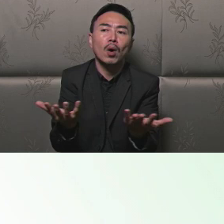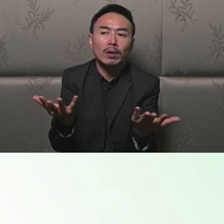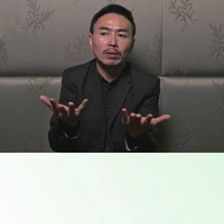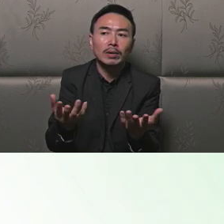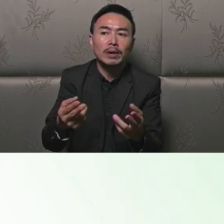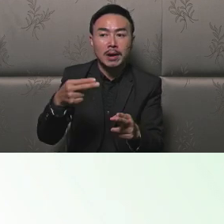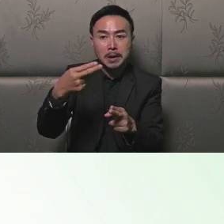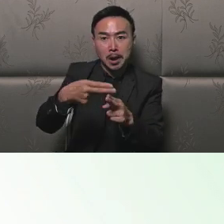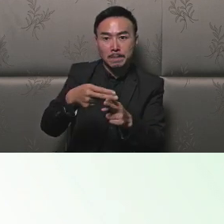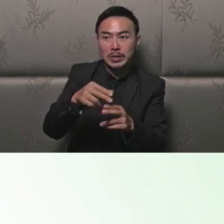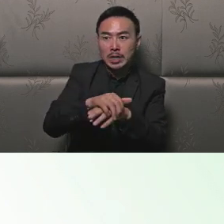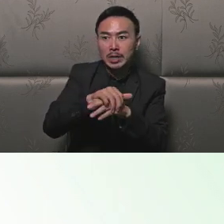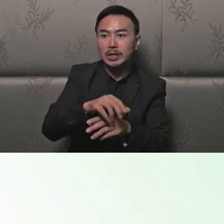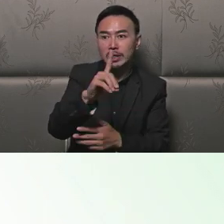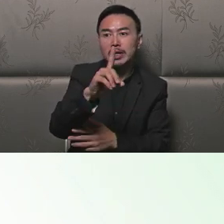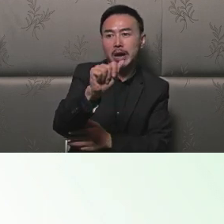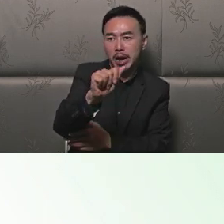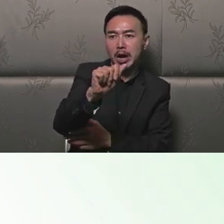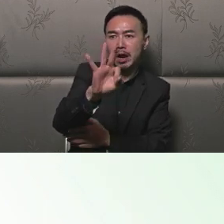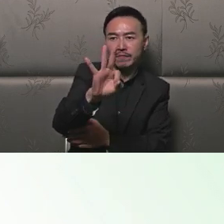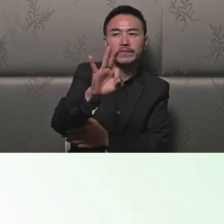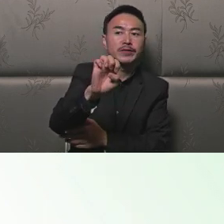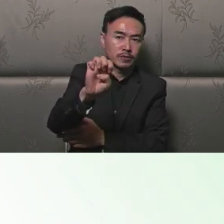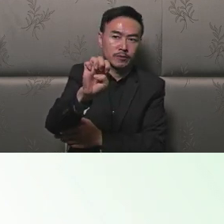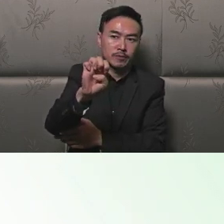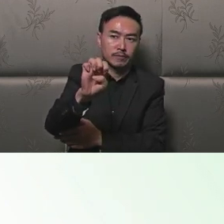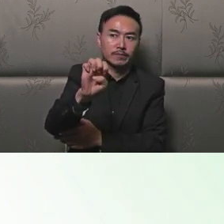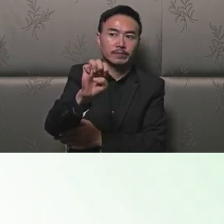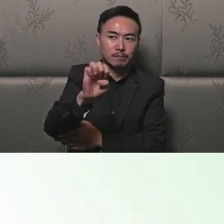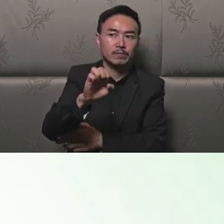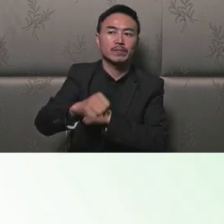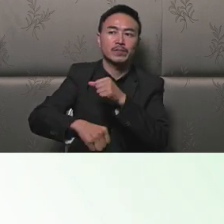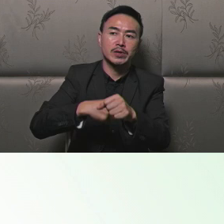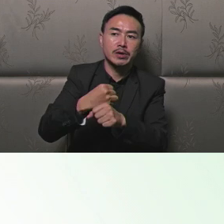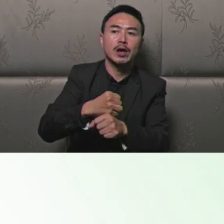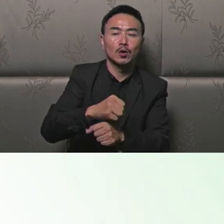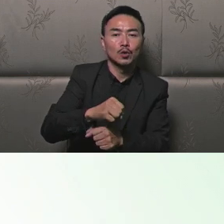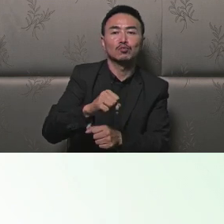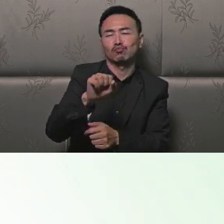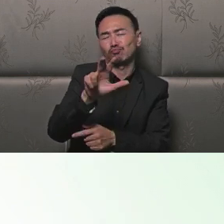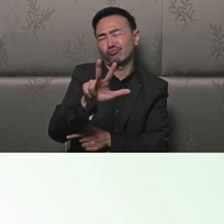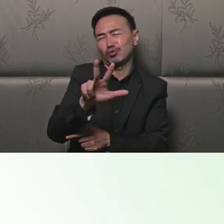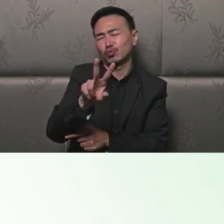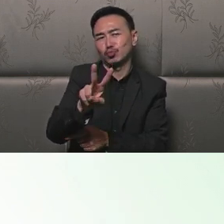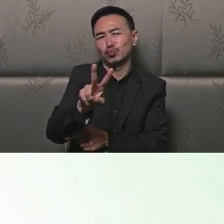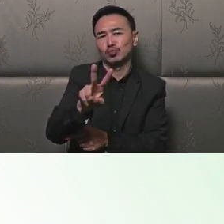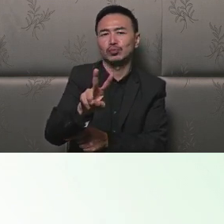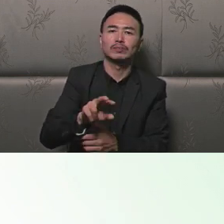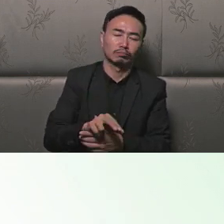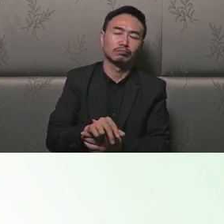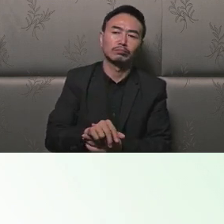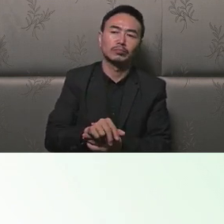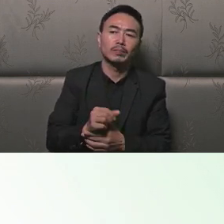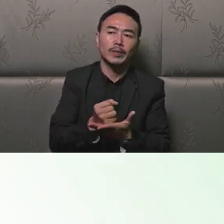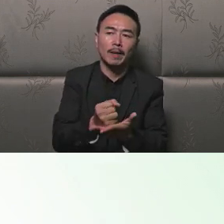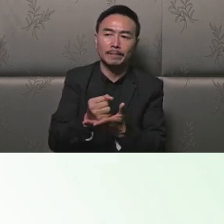those 32 years, it's reached 26,300 students in 59 countries. We need this to